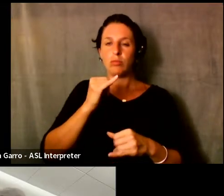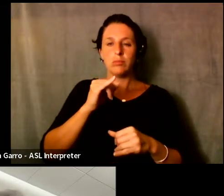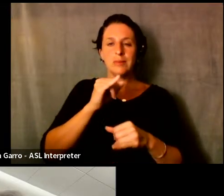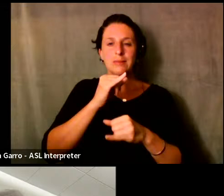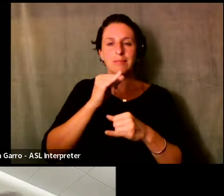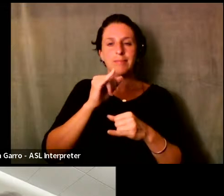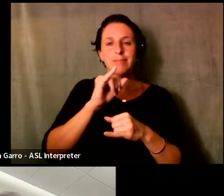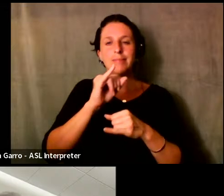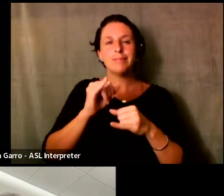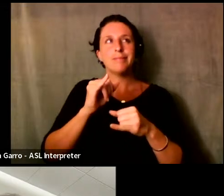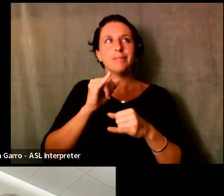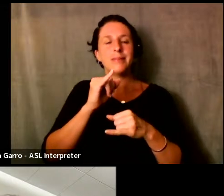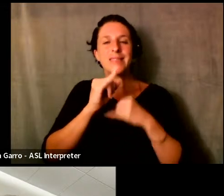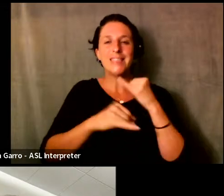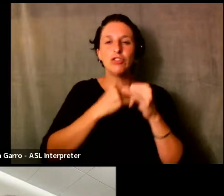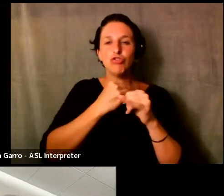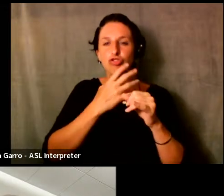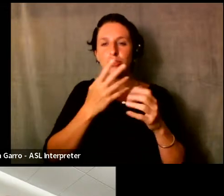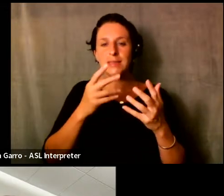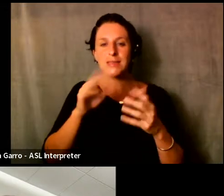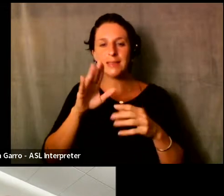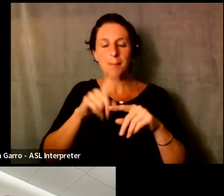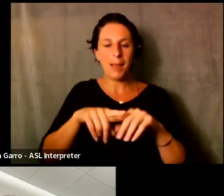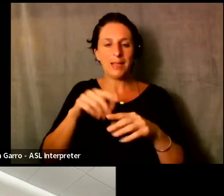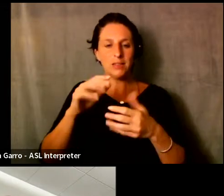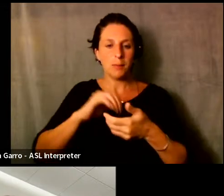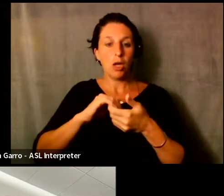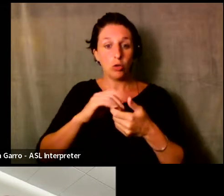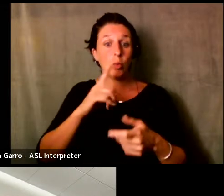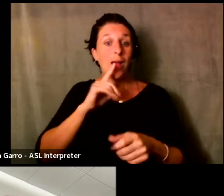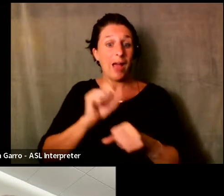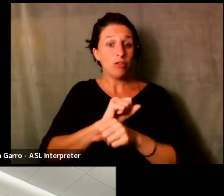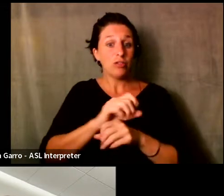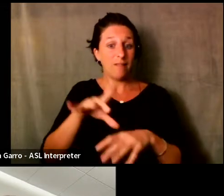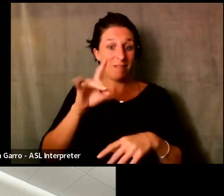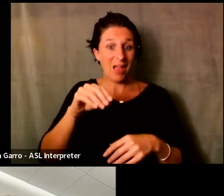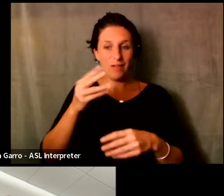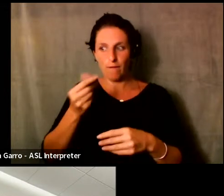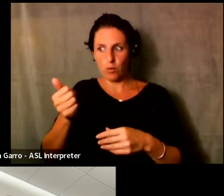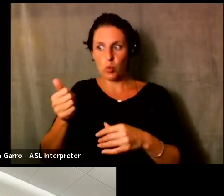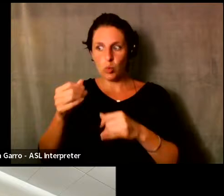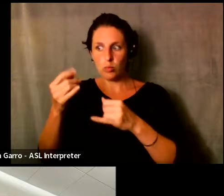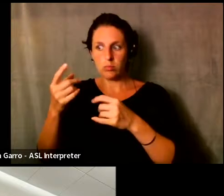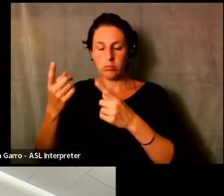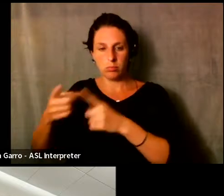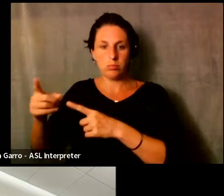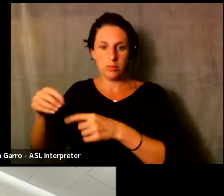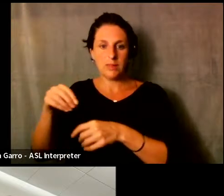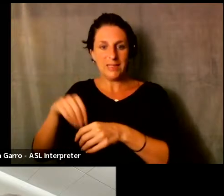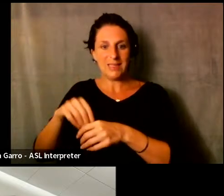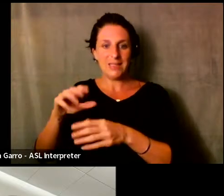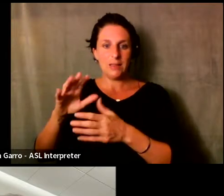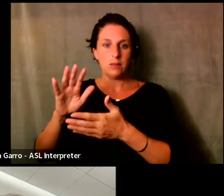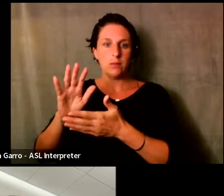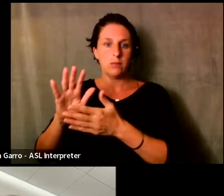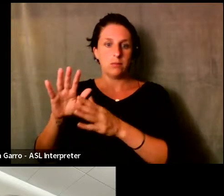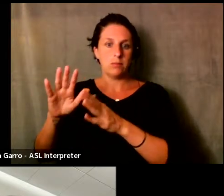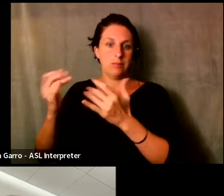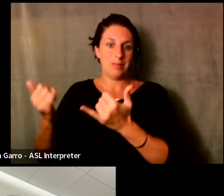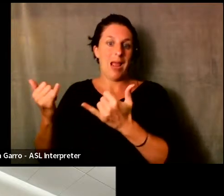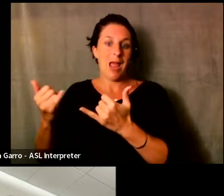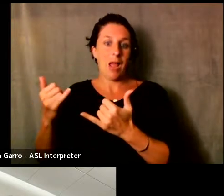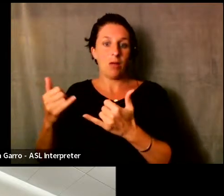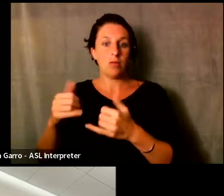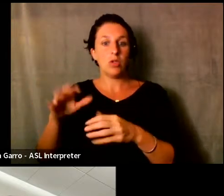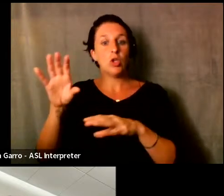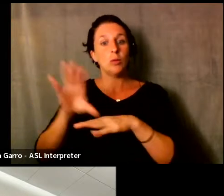look for staff or some career changers who might, like, we've actually found that in a couple of instances in the district now, some computer scientist people who like kind of